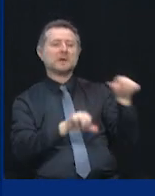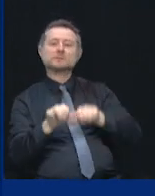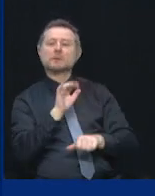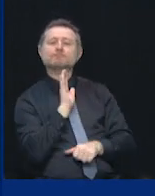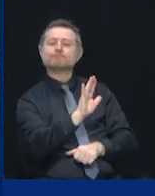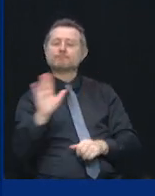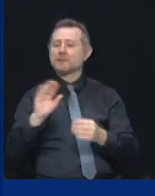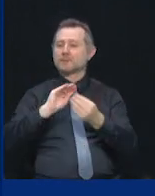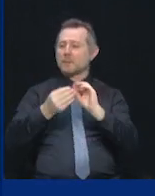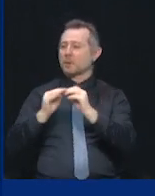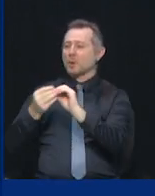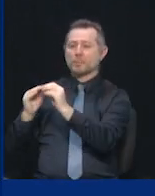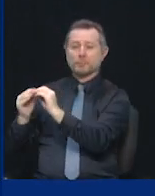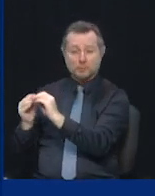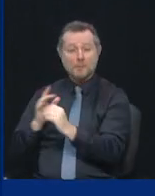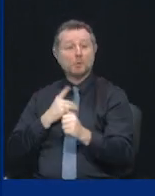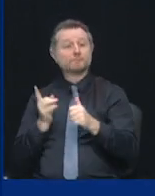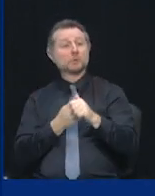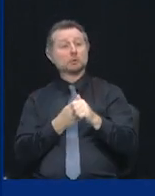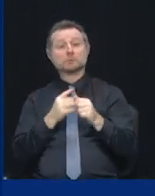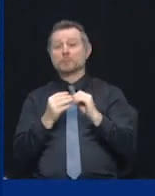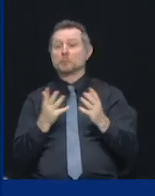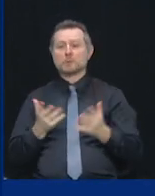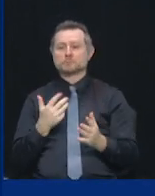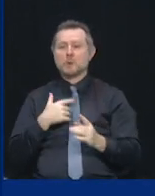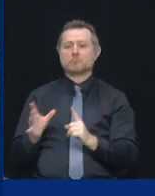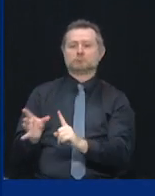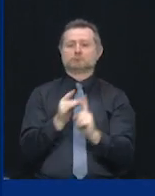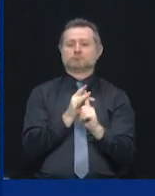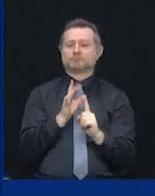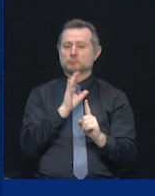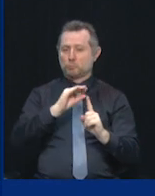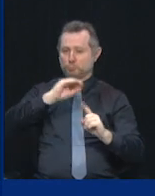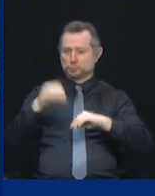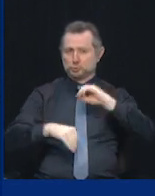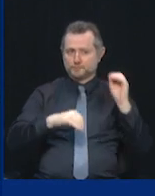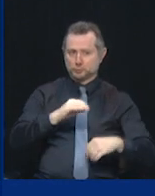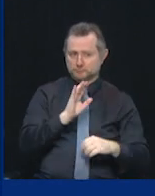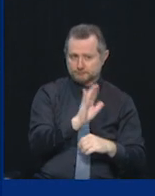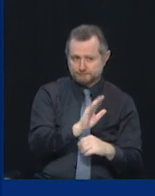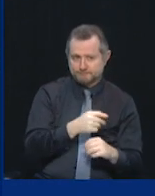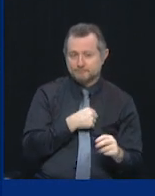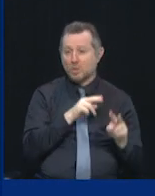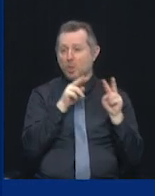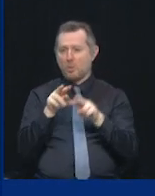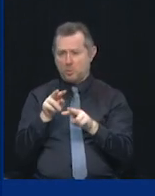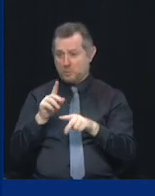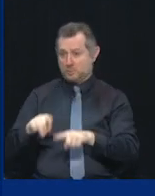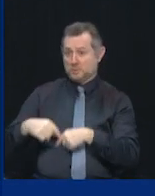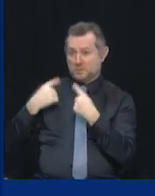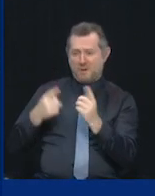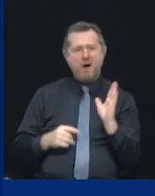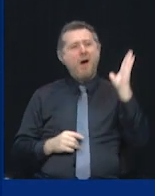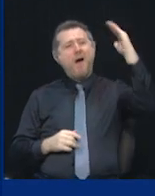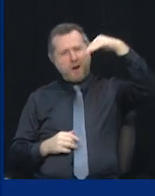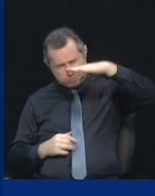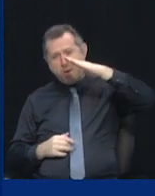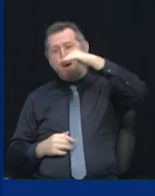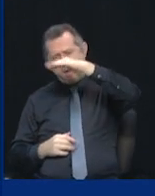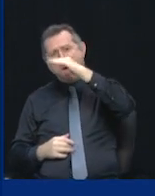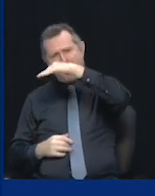metric we watch, the positivity rate, and the positivity rate has been great. We were